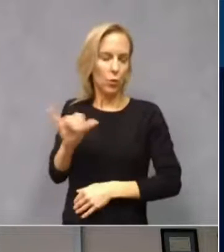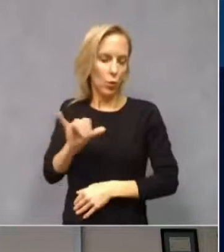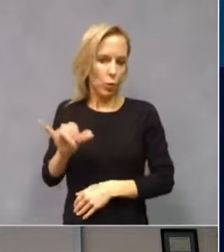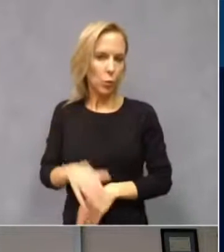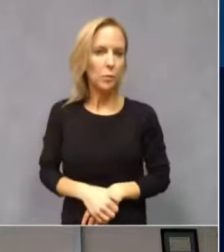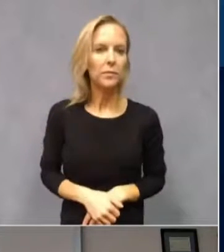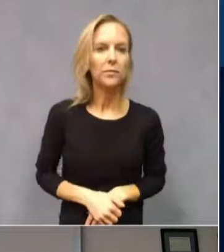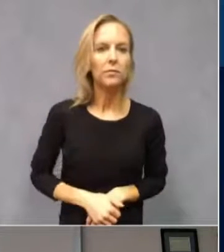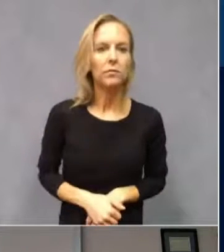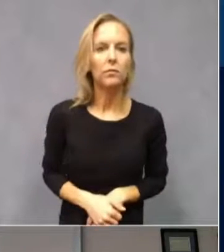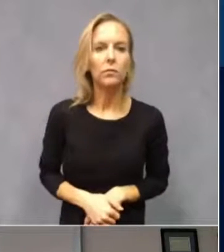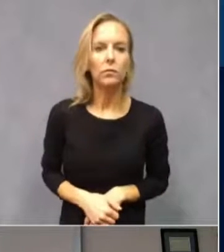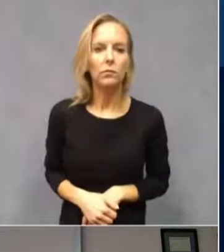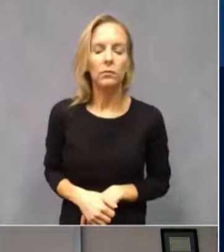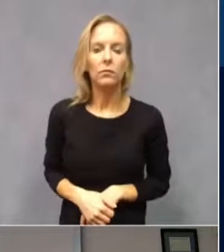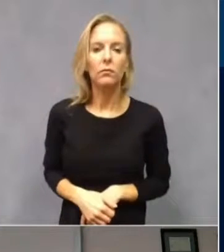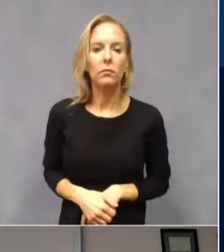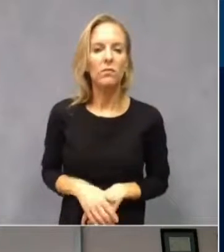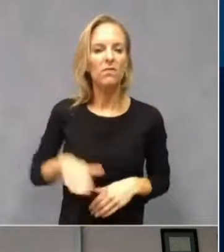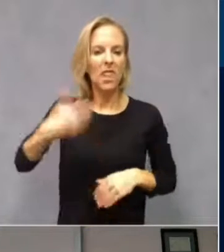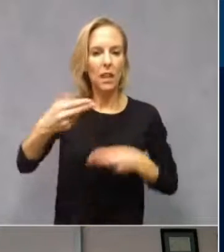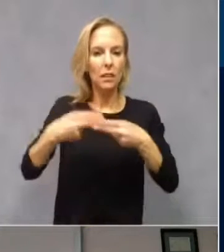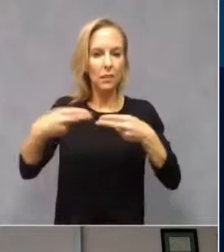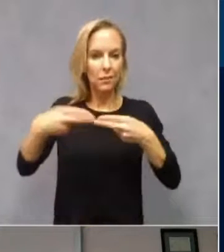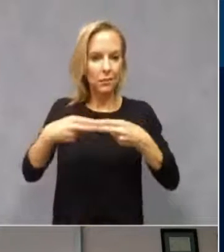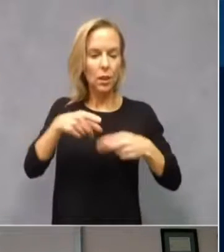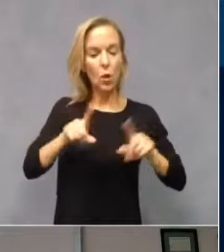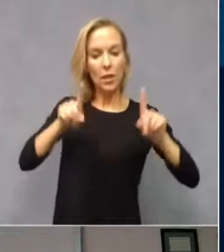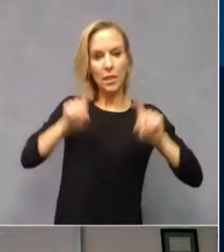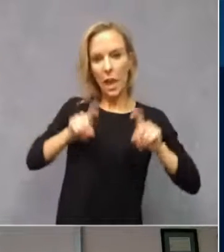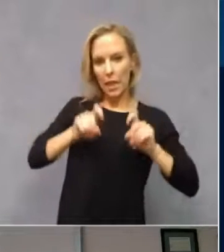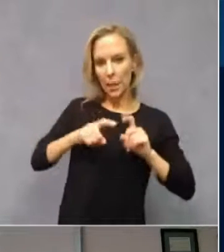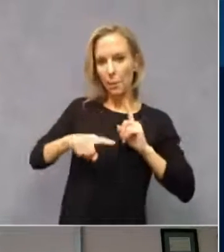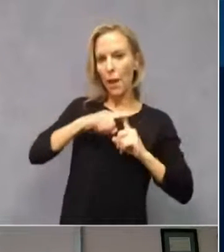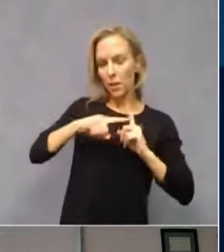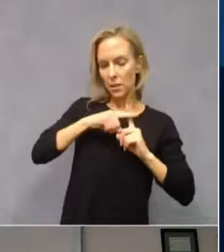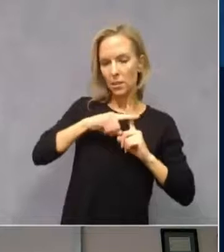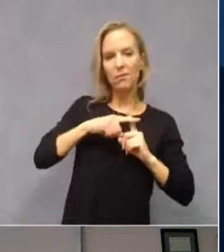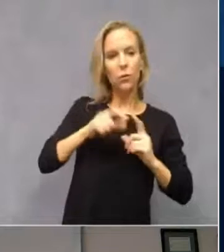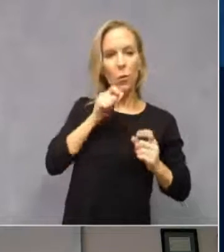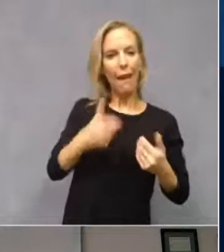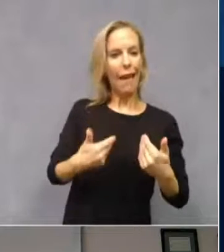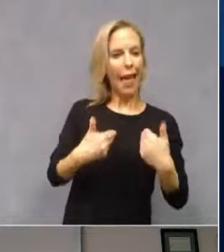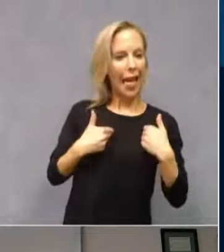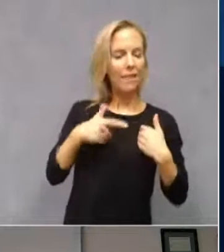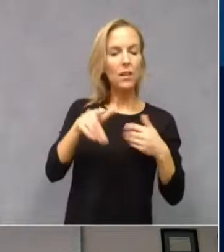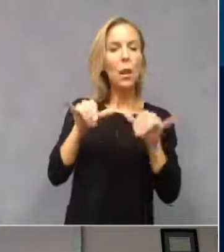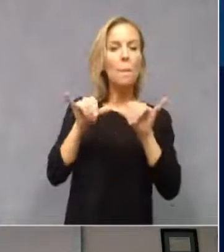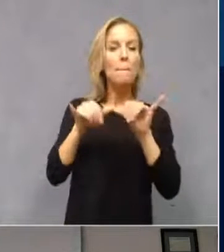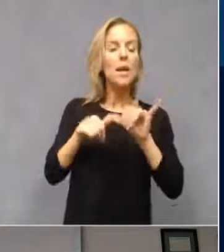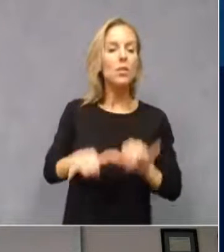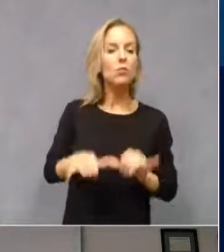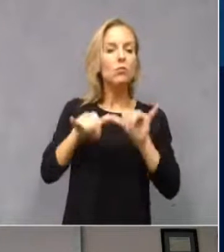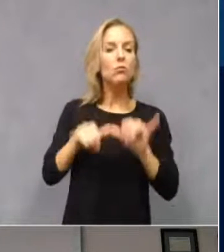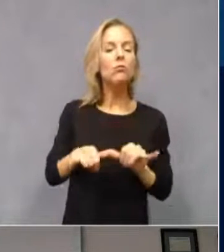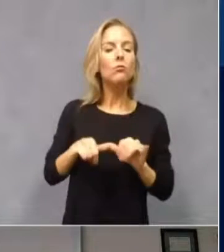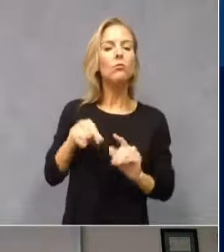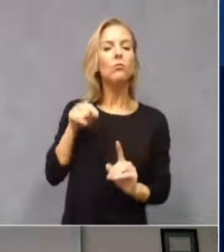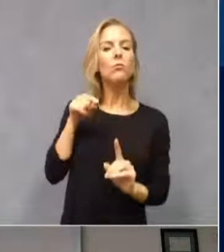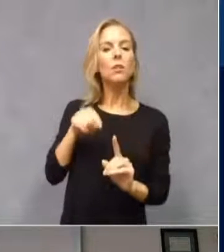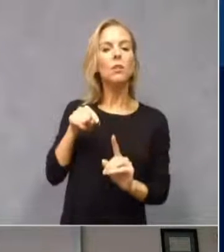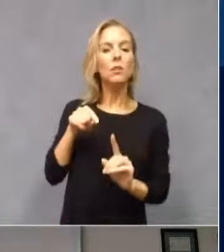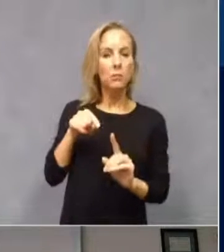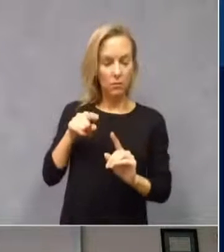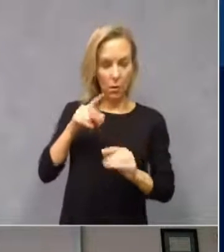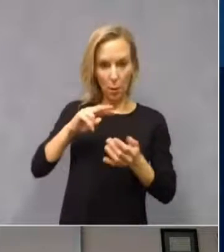to the next bit, wonderful. And test positivity is a measure of testing adequacy. Are we testing